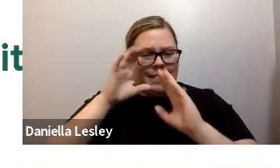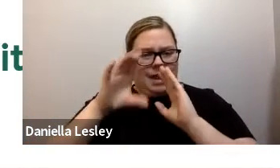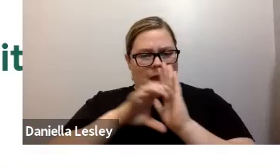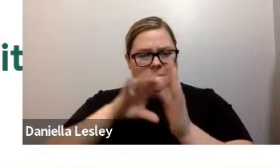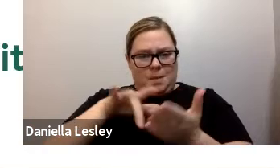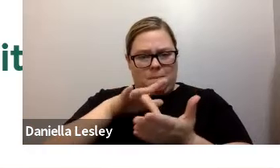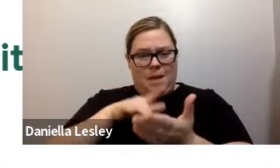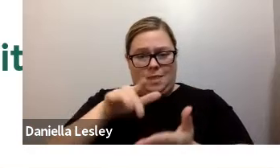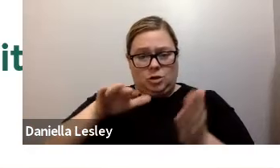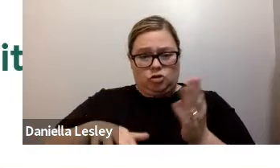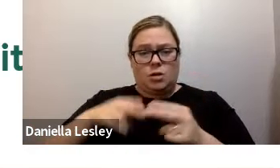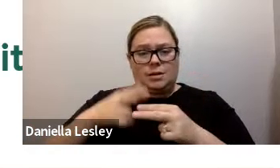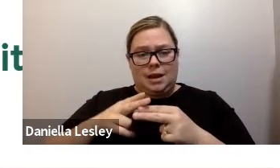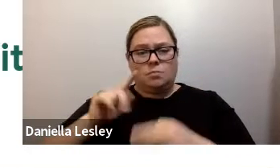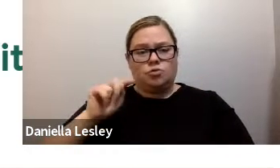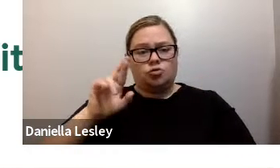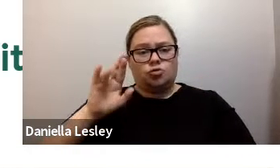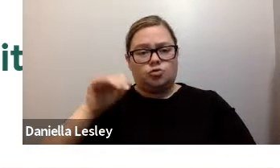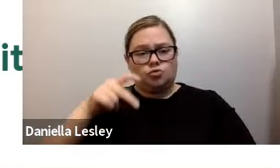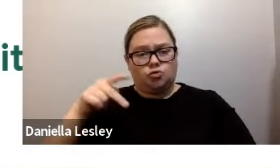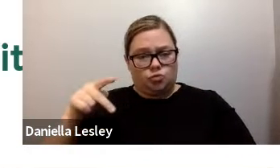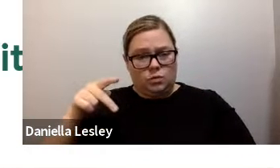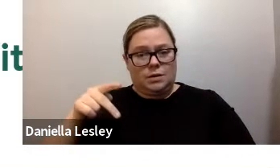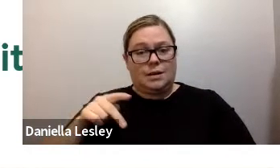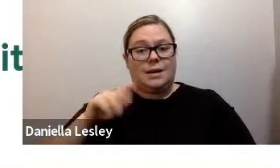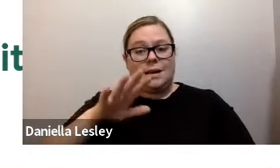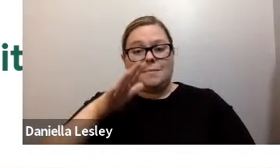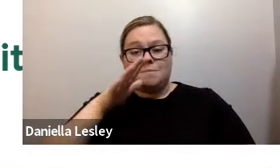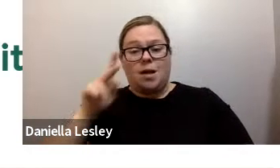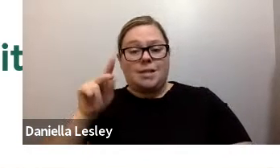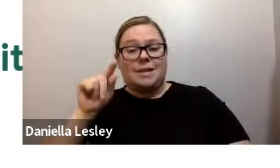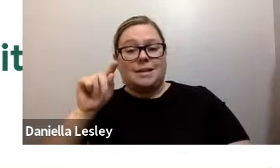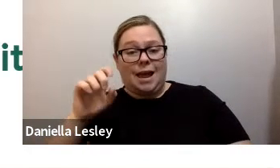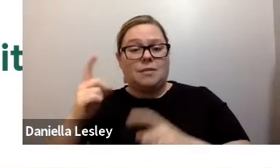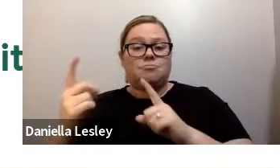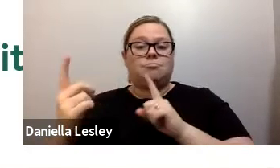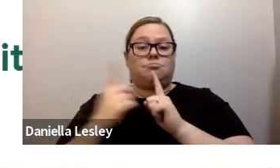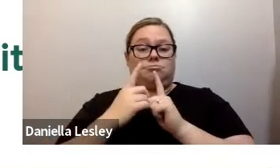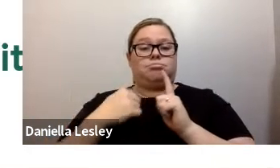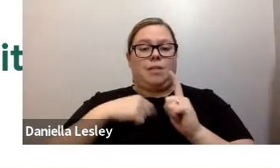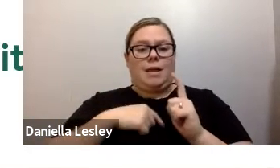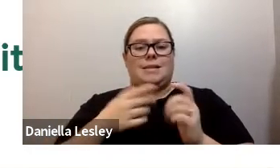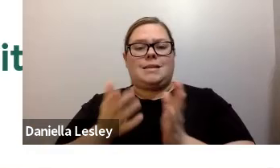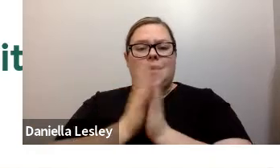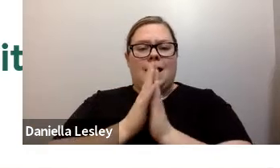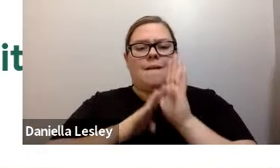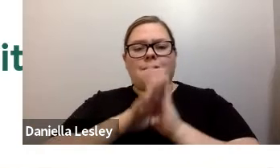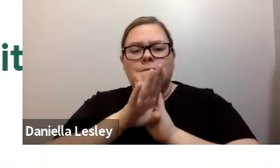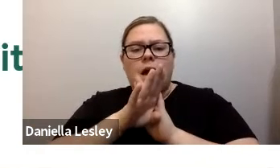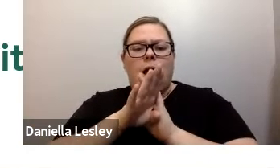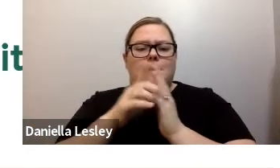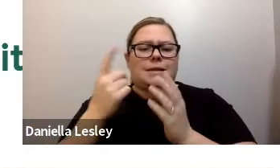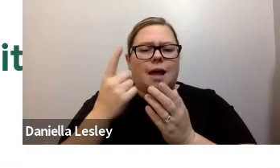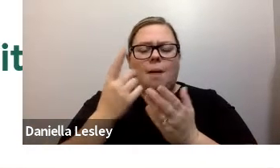That child was named Trip, and his mother, Kate, came to us asking us to develop a device that would